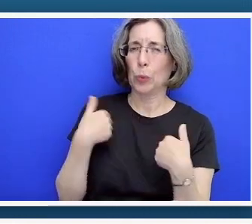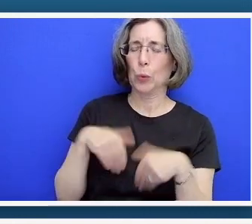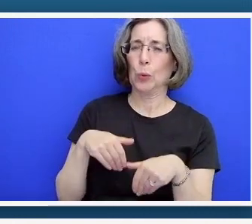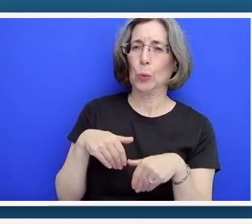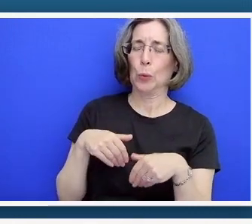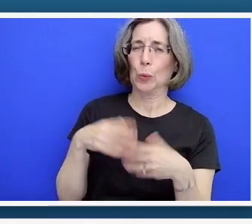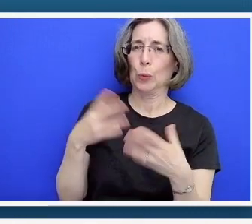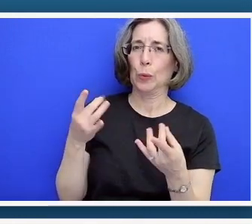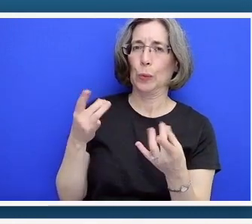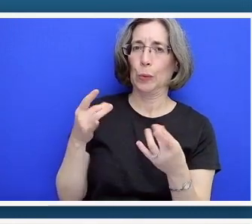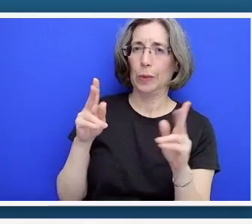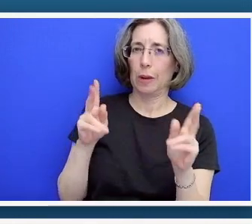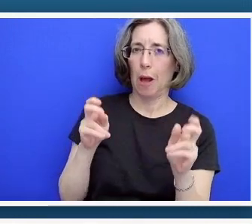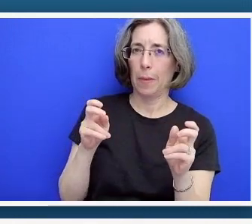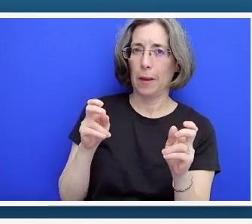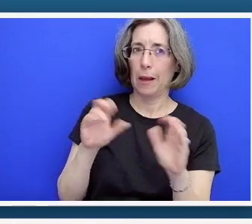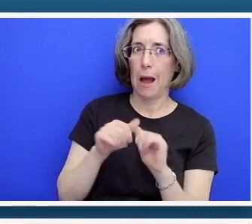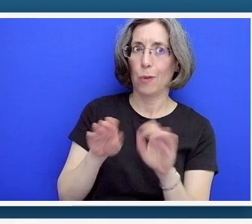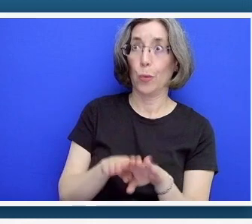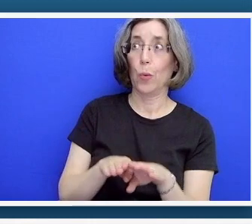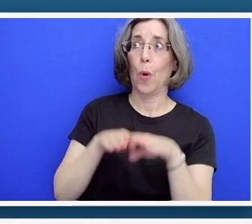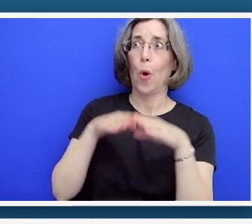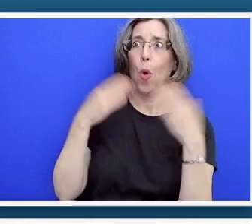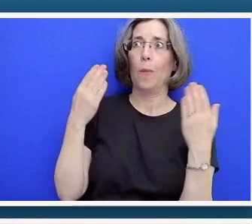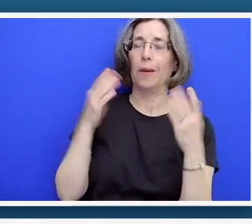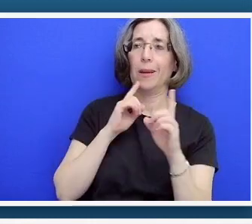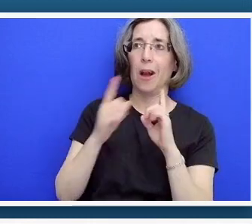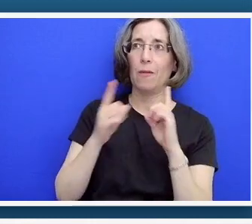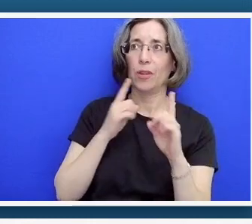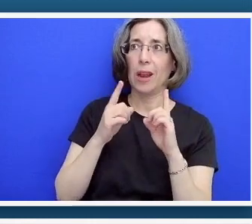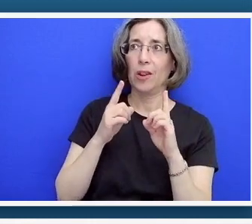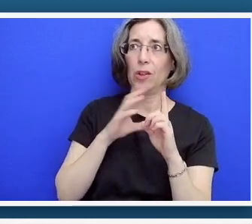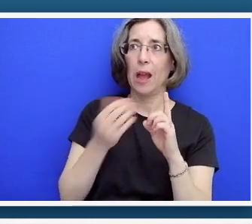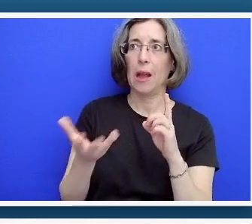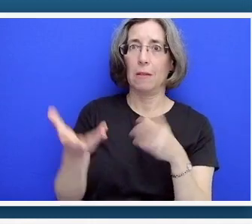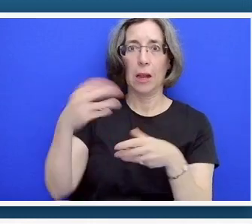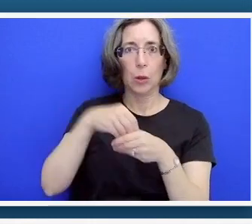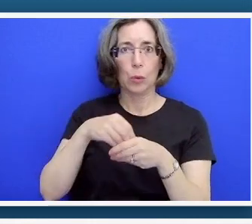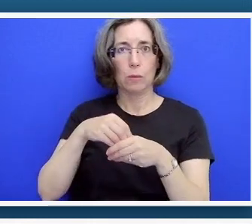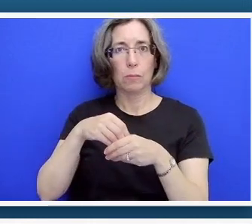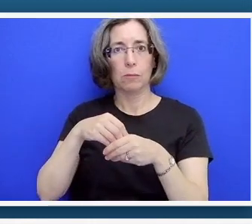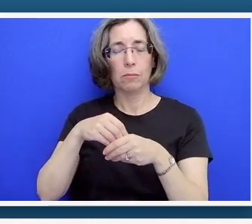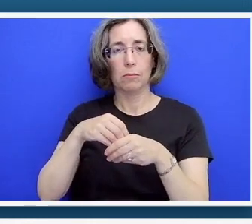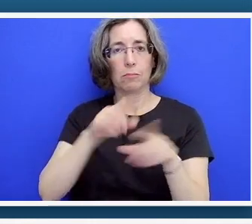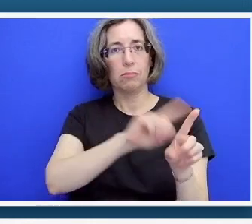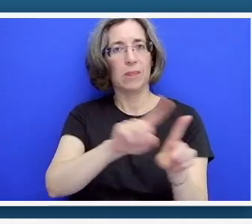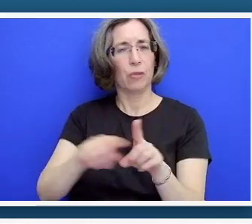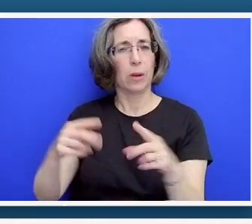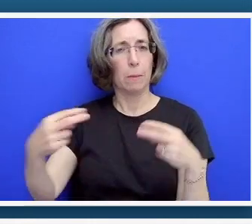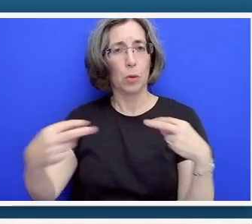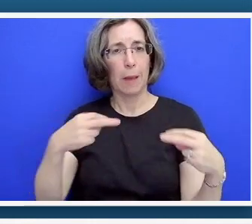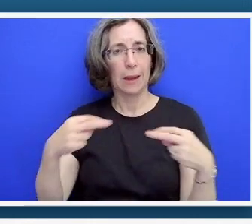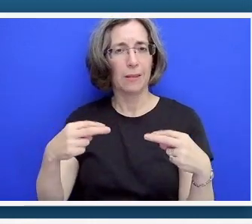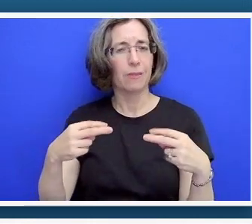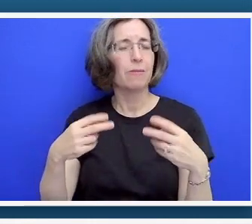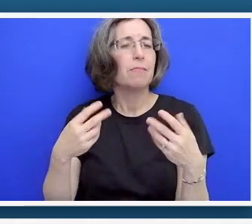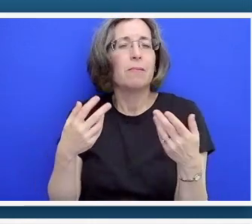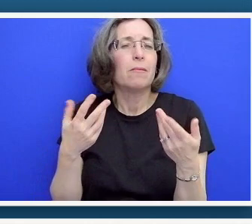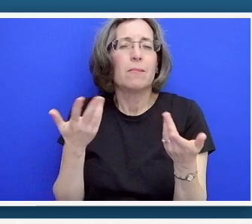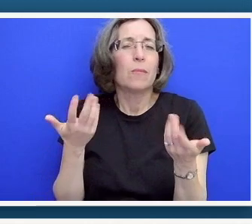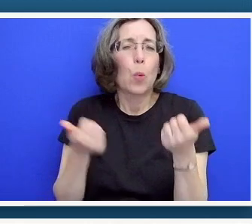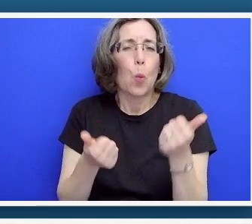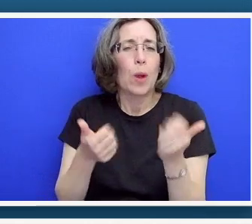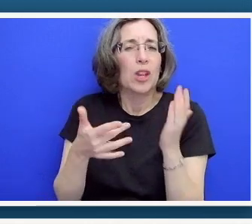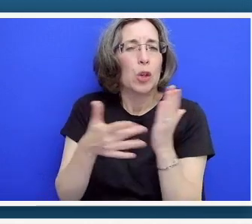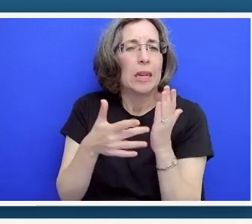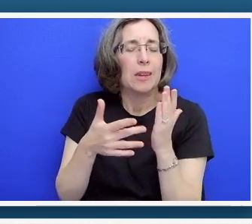conversations, but also welcoming diverse perspectives, are there any teaching techniques that you found especially helpful? Yeah, what I like to do